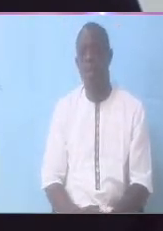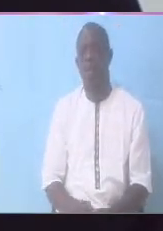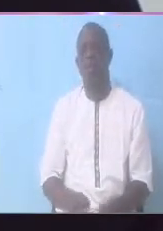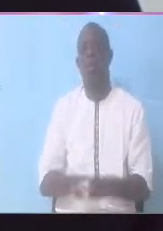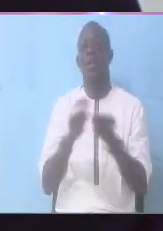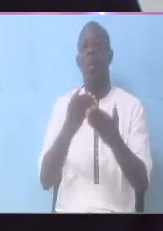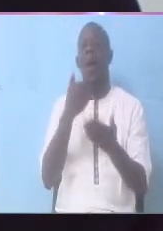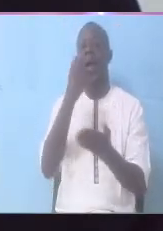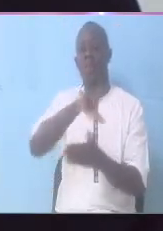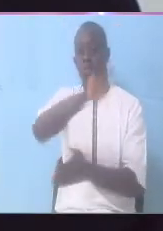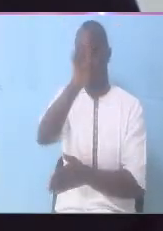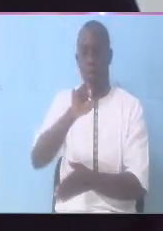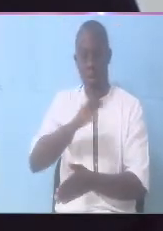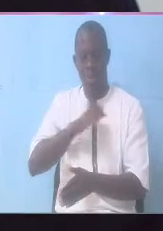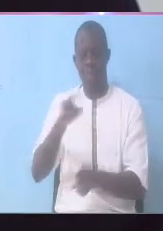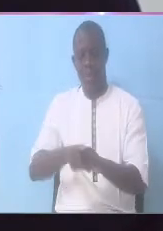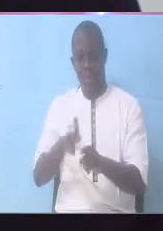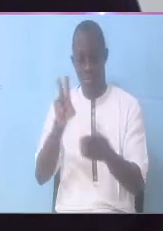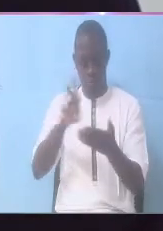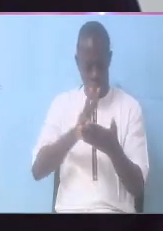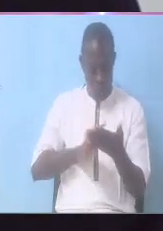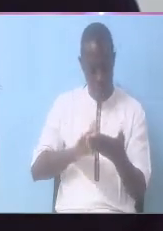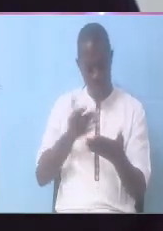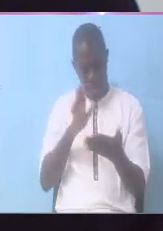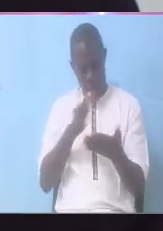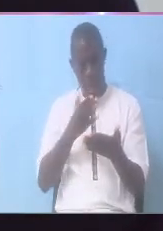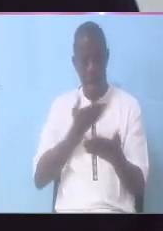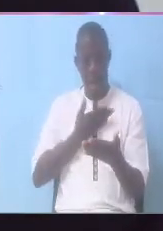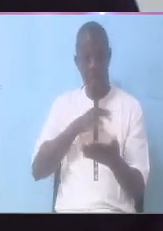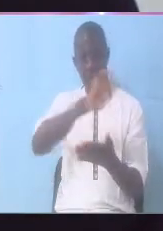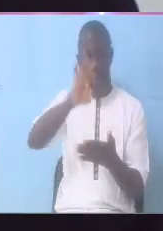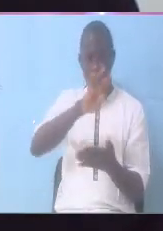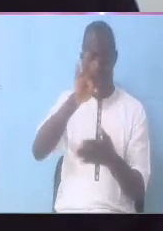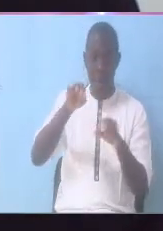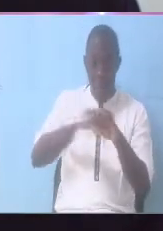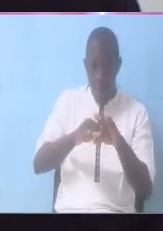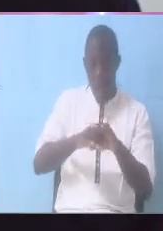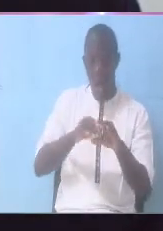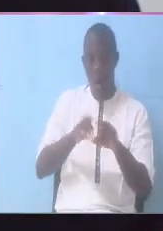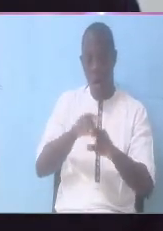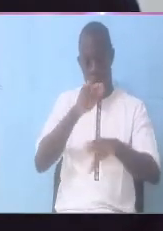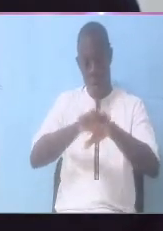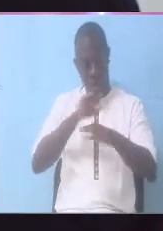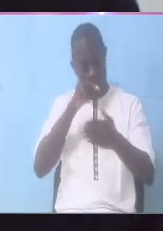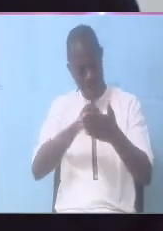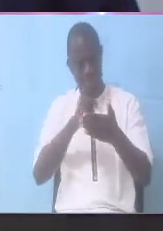Whether or not he has any relative on the list.